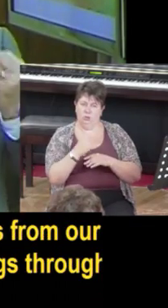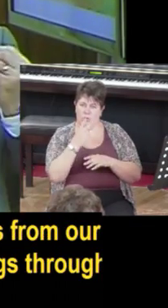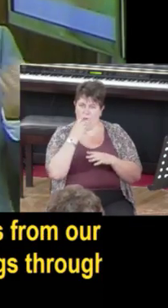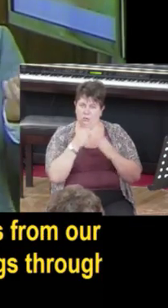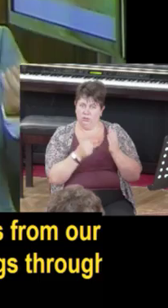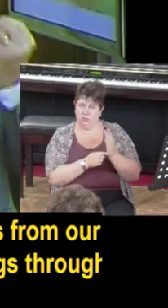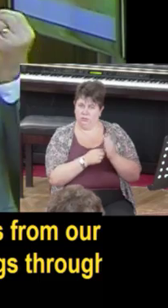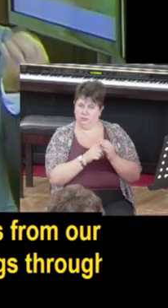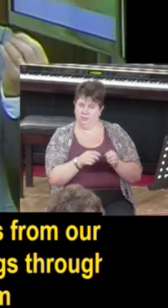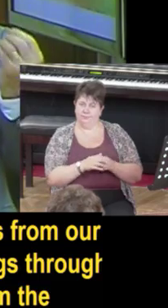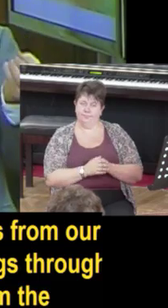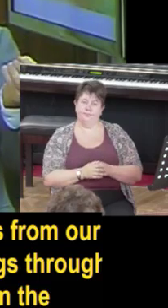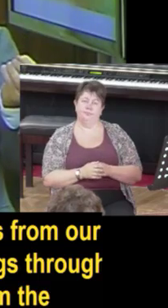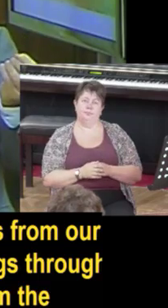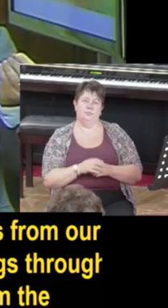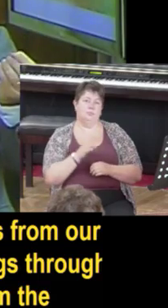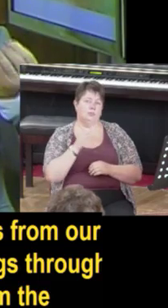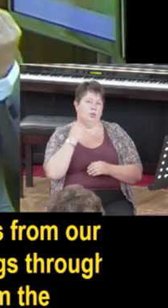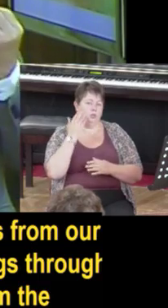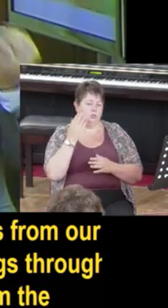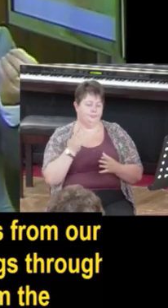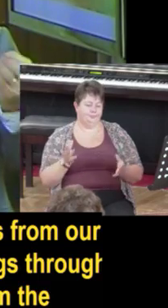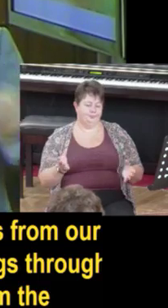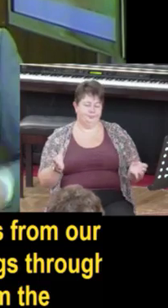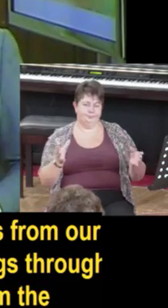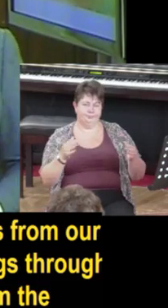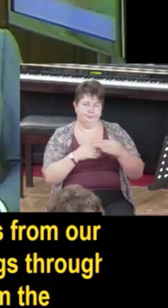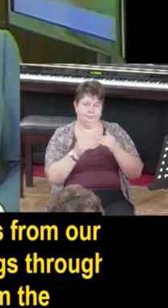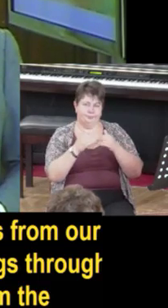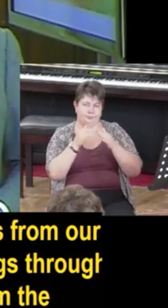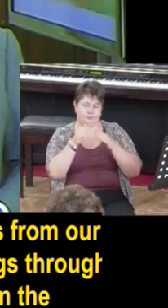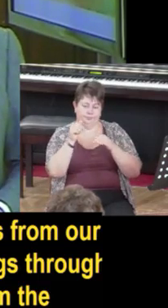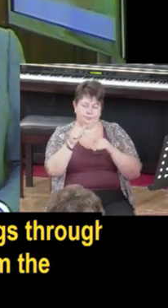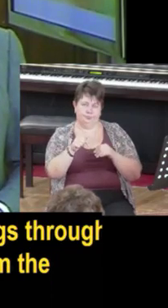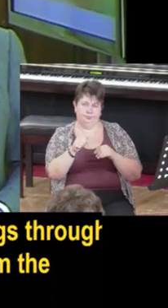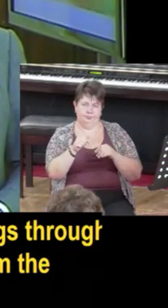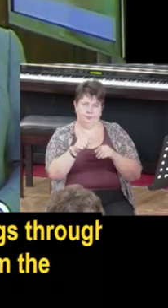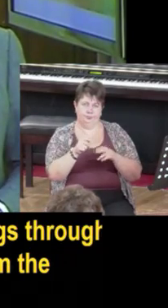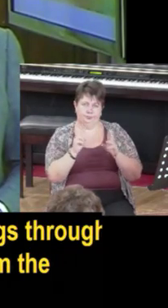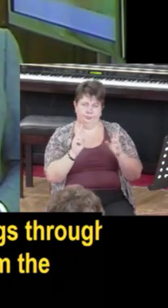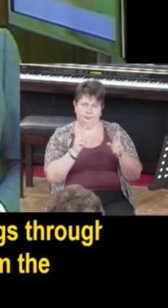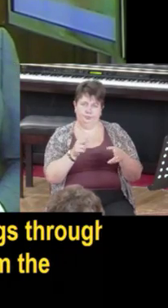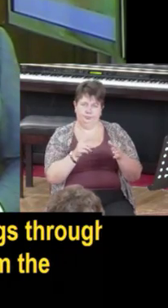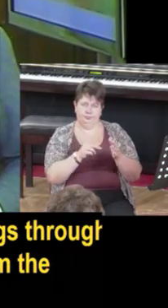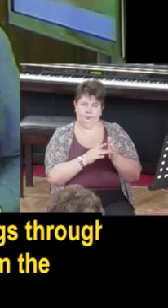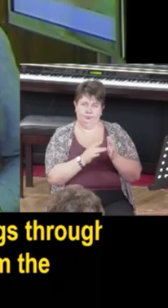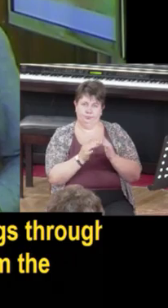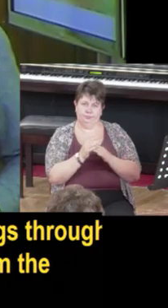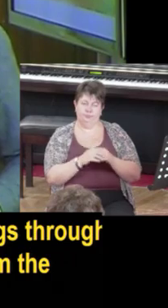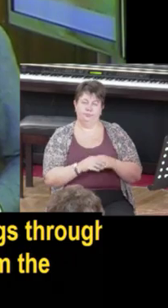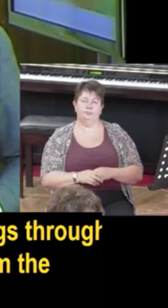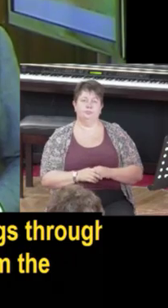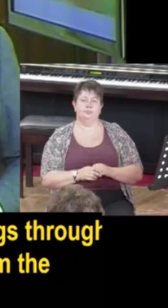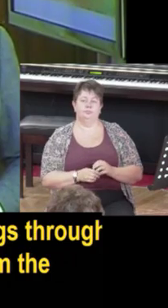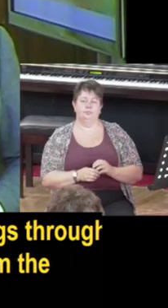it was always going to culminate in the giving of a sacrificial lamb,